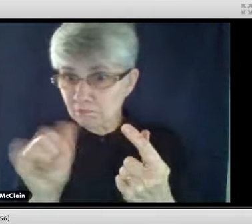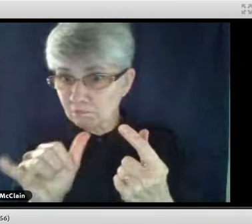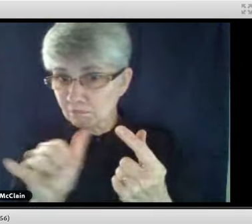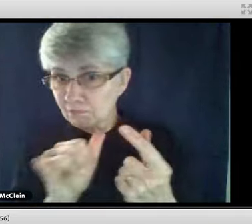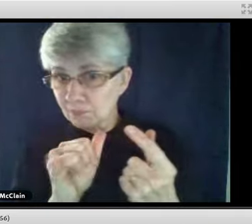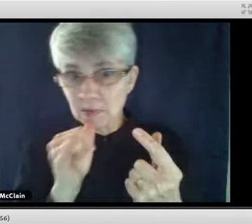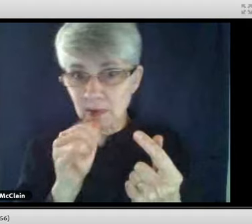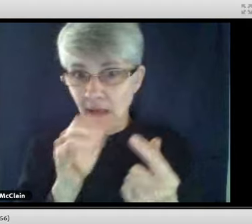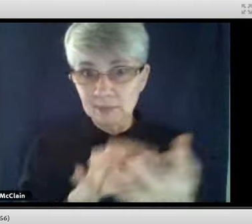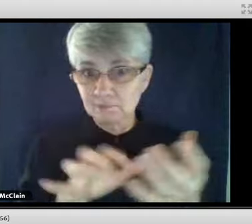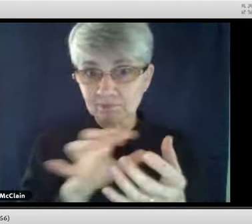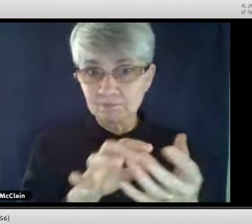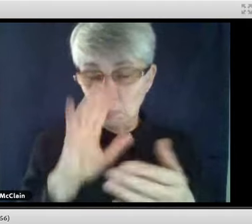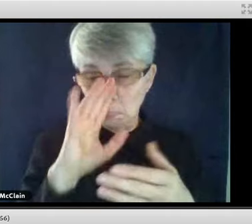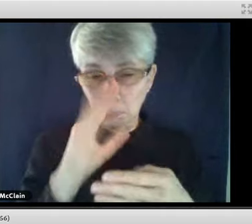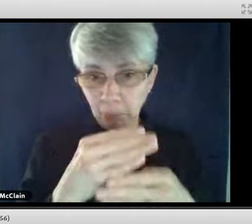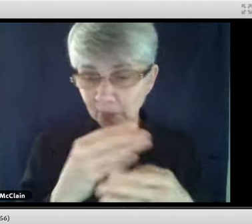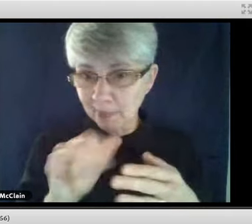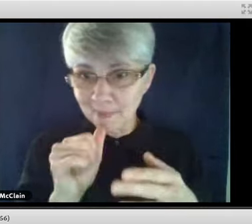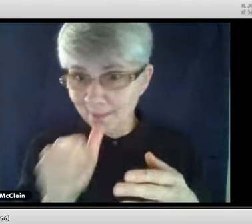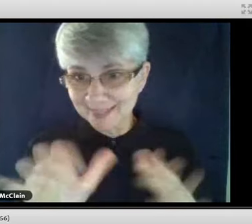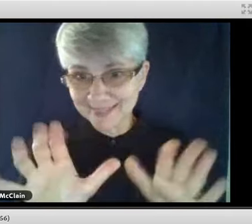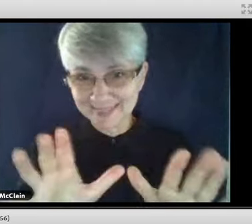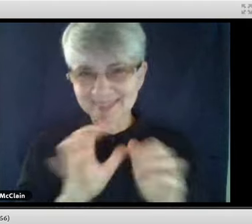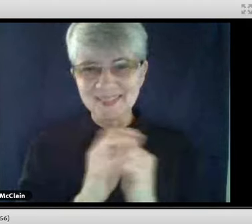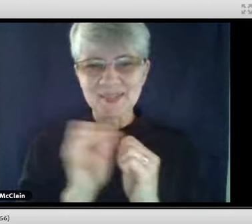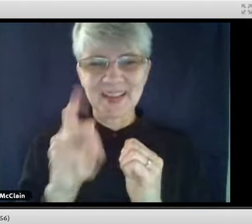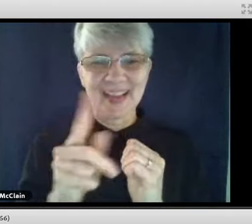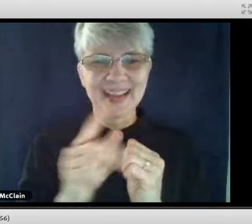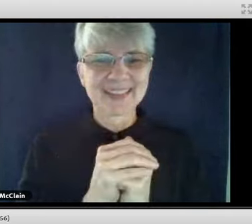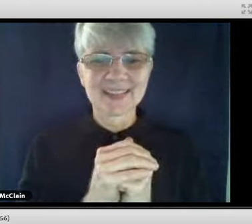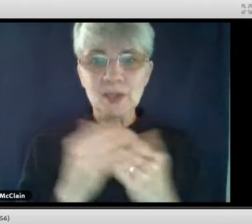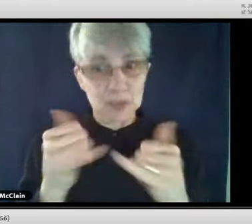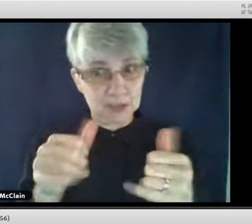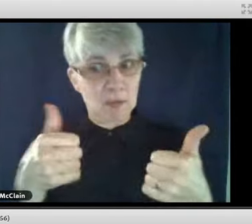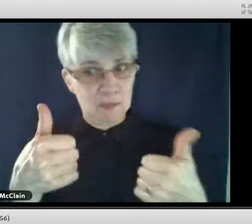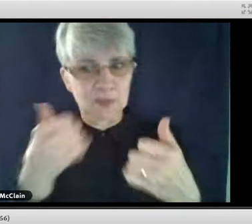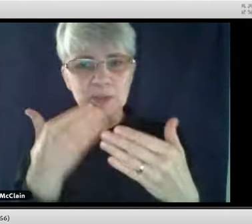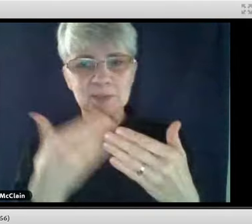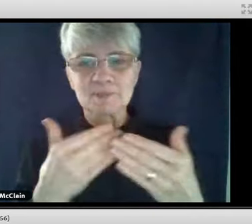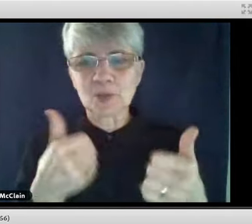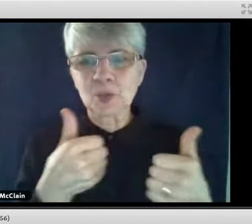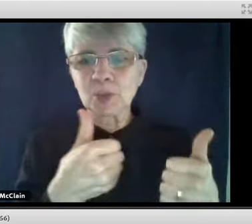not completely put you to sleep either. So you're still here. Good. I'm glad.